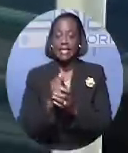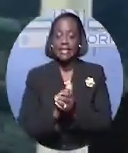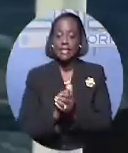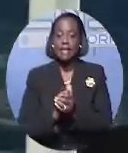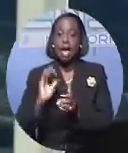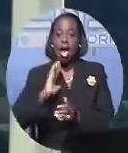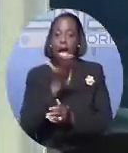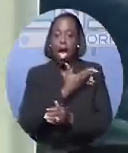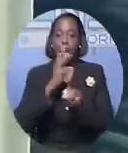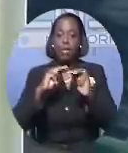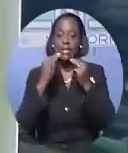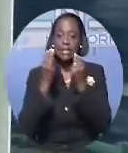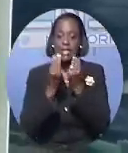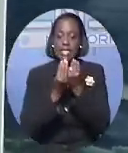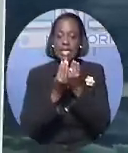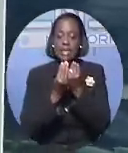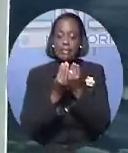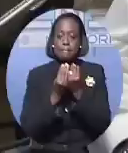had